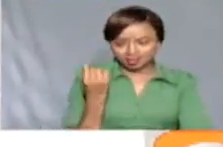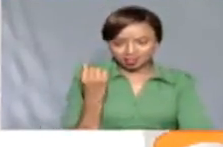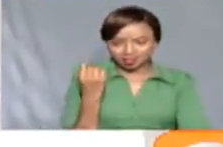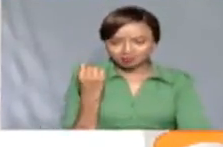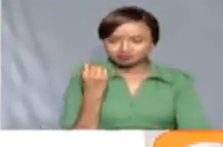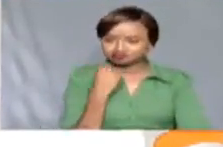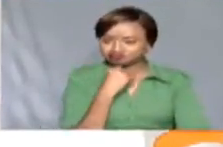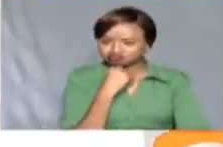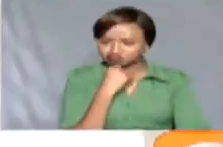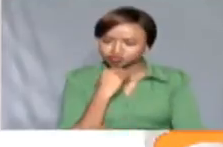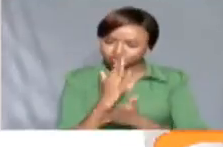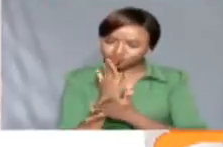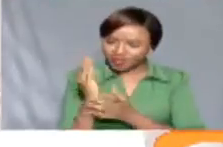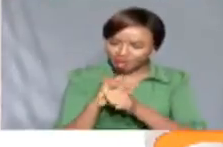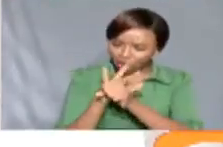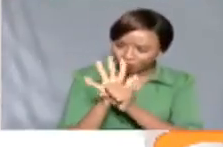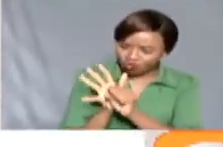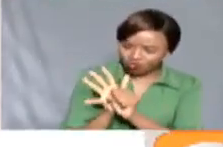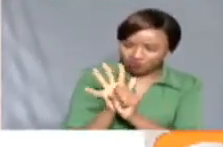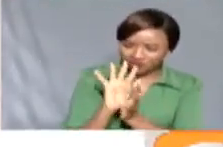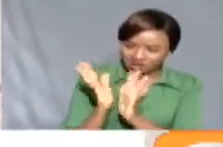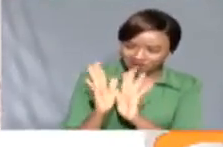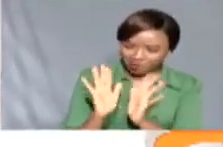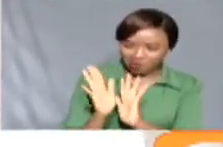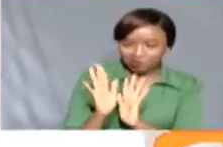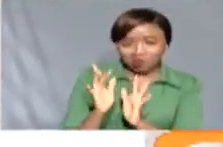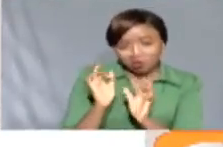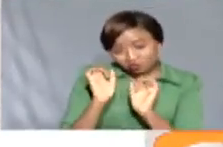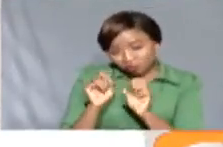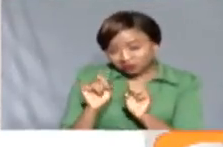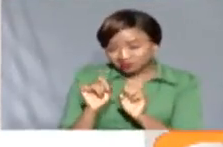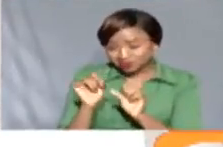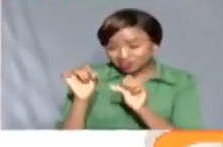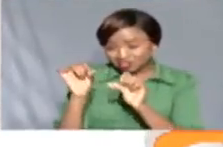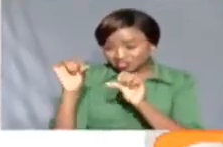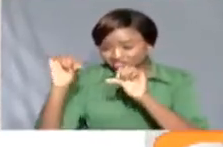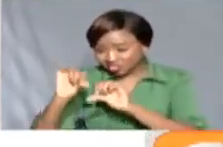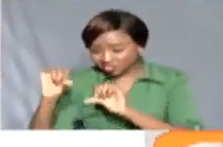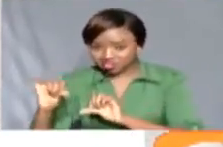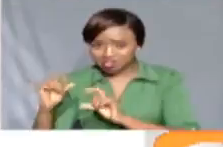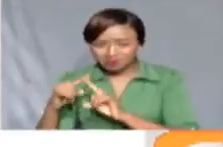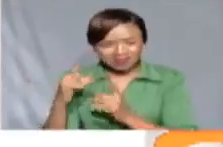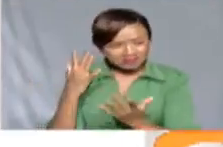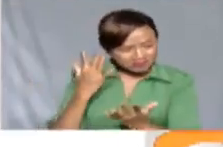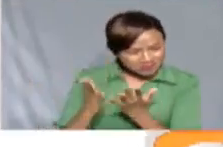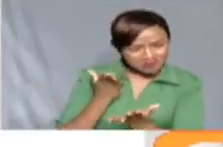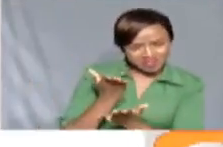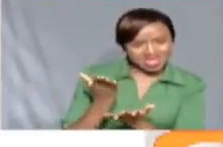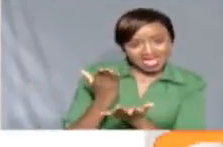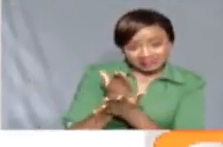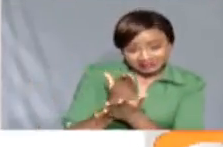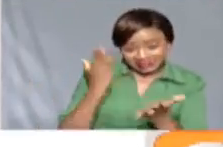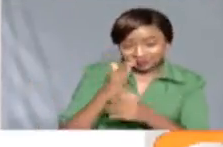the COVID-19 doom and gloom, can there be a silver lining? Is there anything good that can really come out of